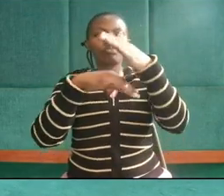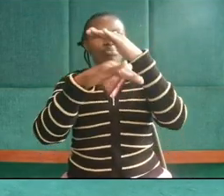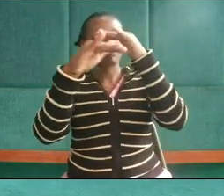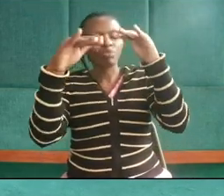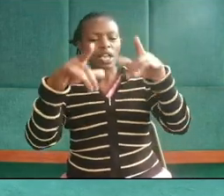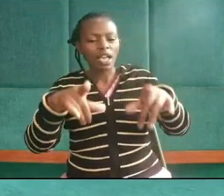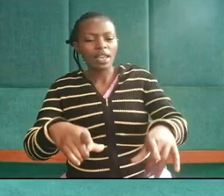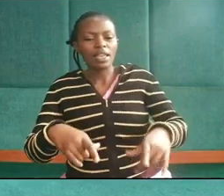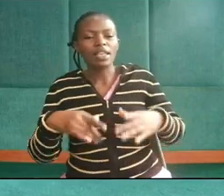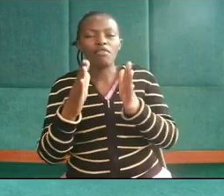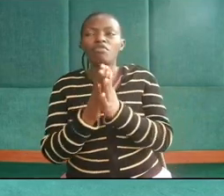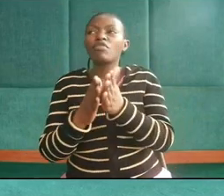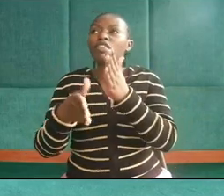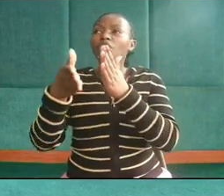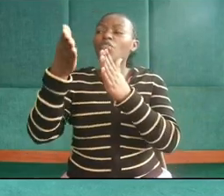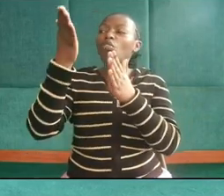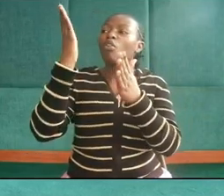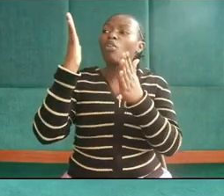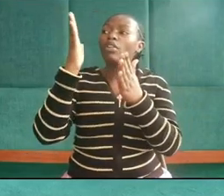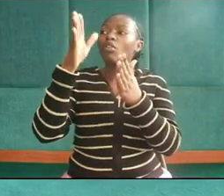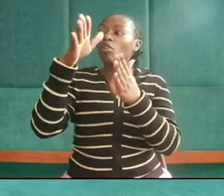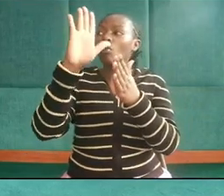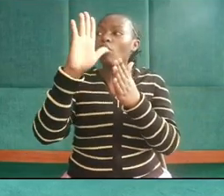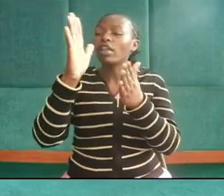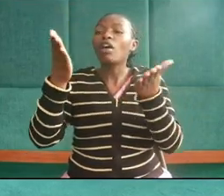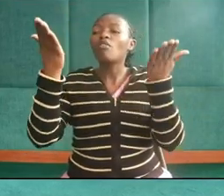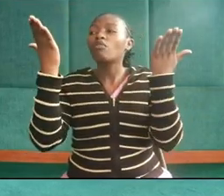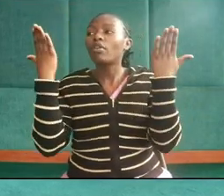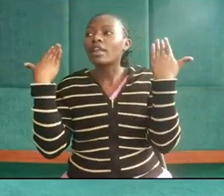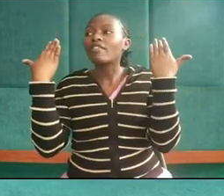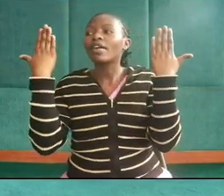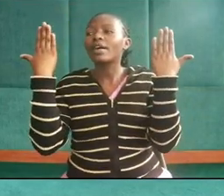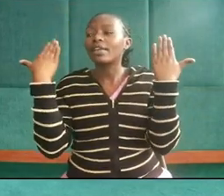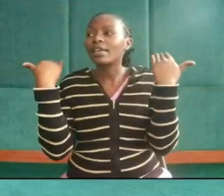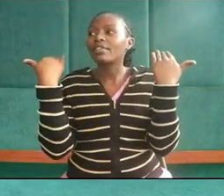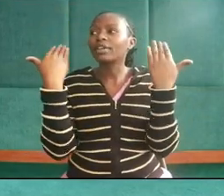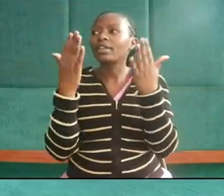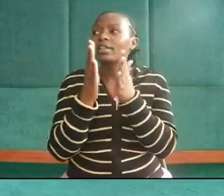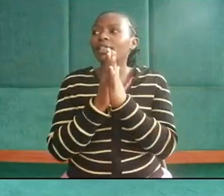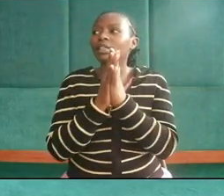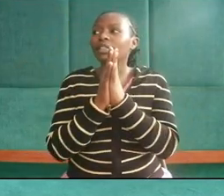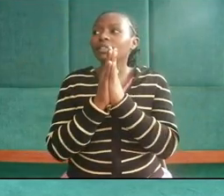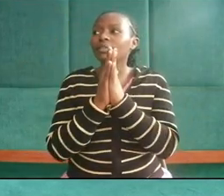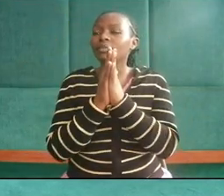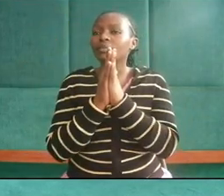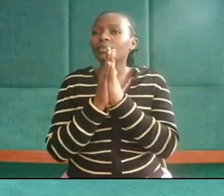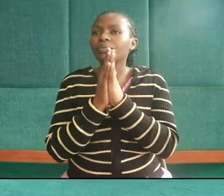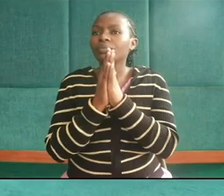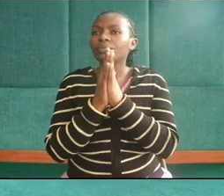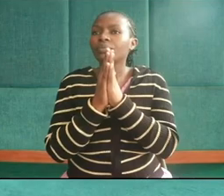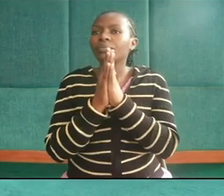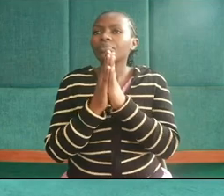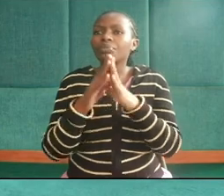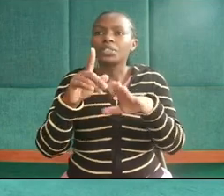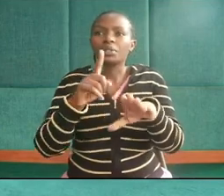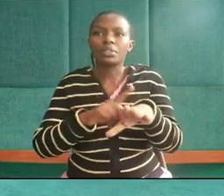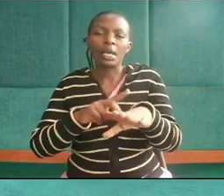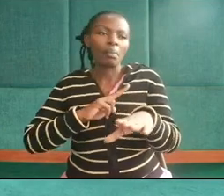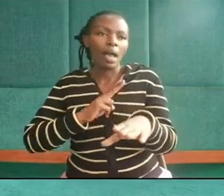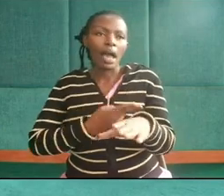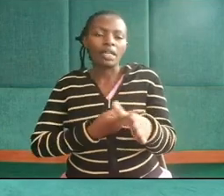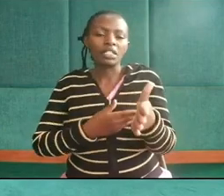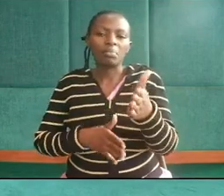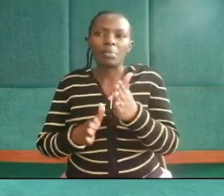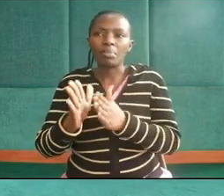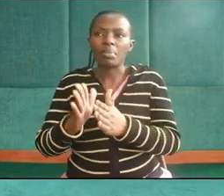with God forever and ever. So, as they prepare to present the slide,